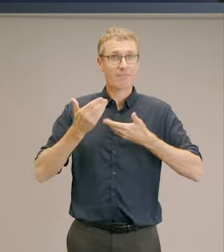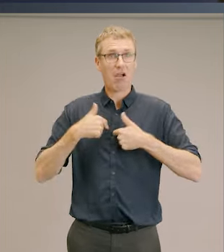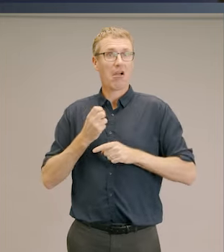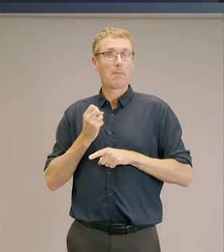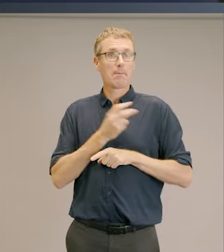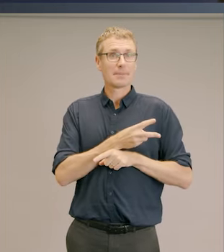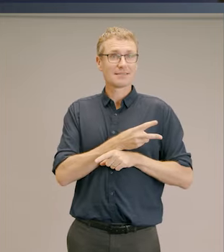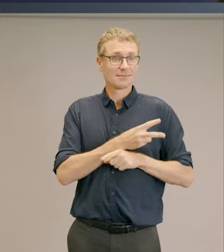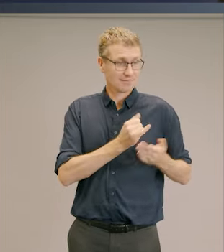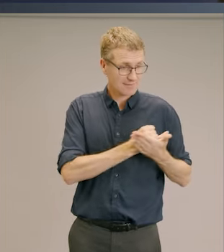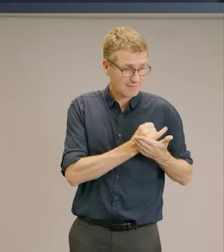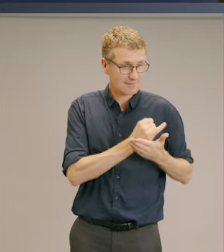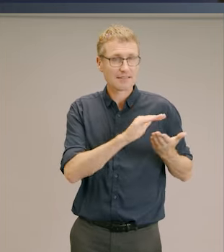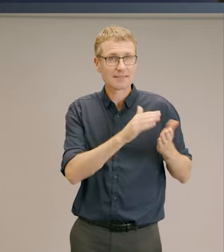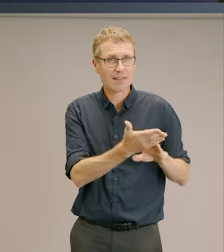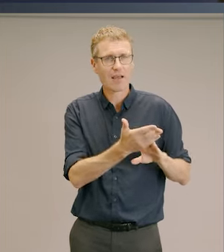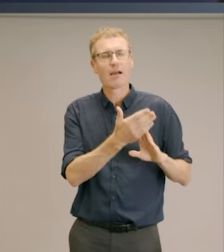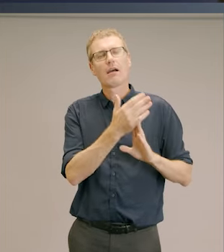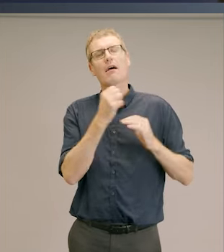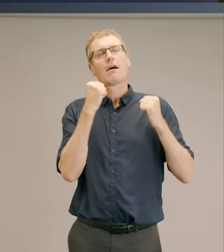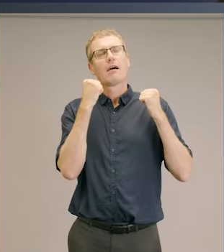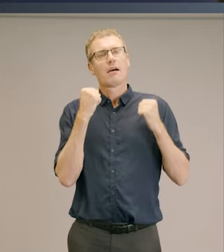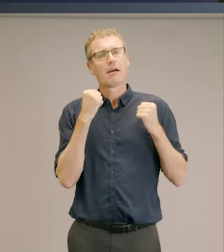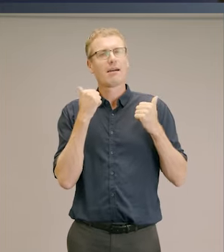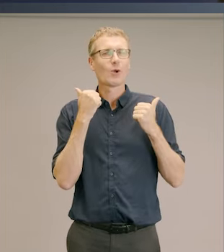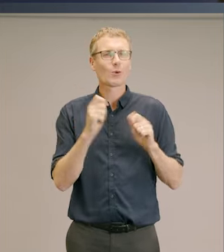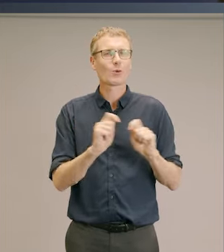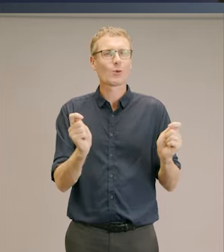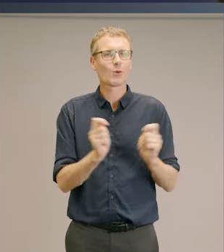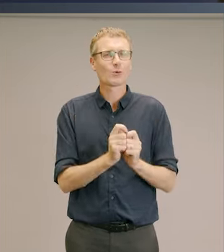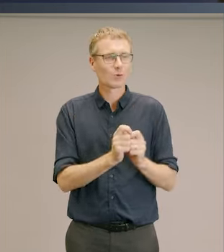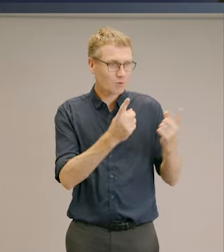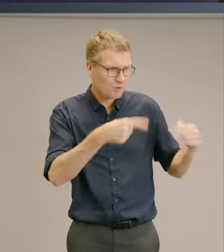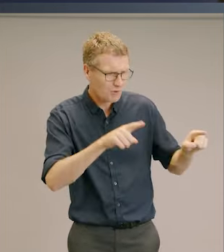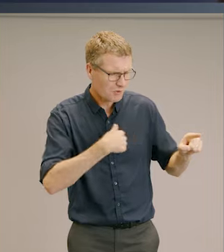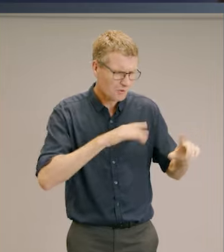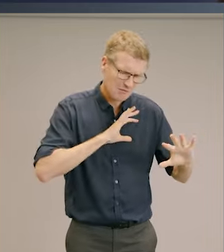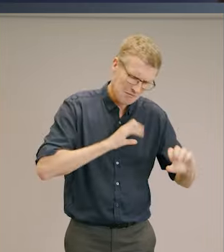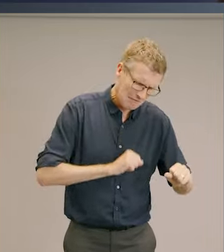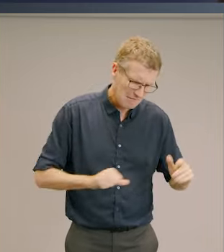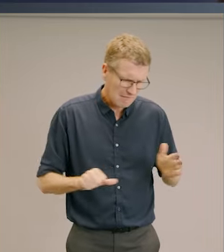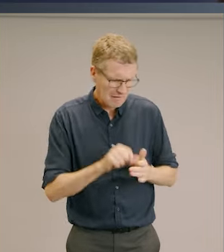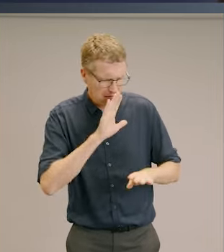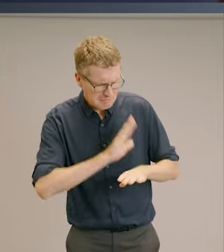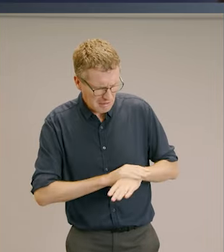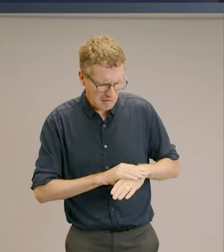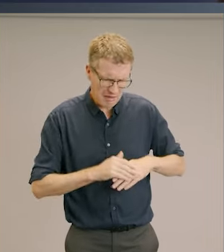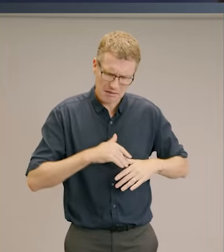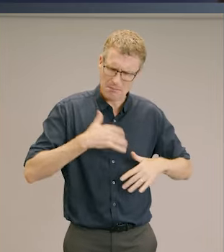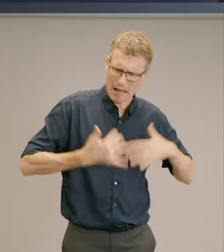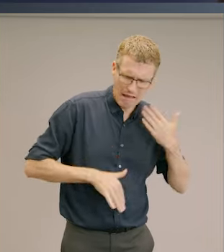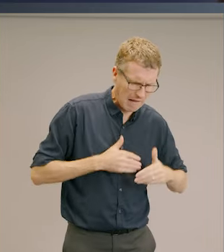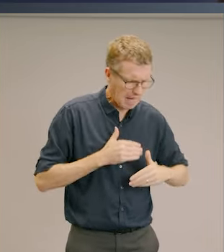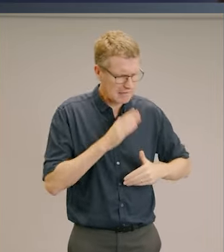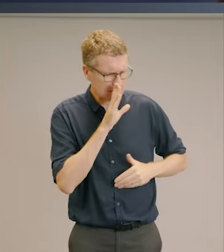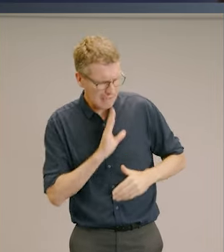Jesus is the one who gives us victory over sin and death. And that is such good news for anyone that is stuck in grief,